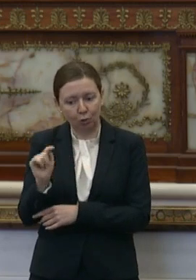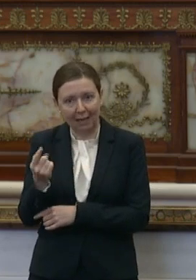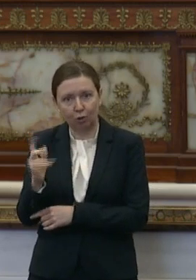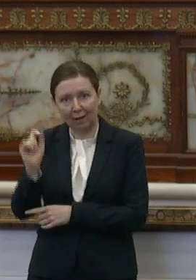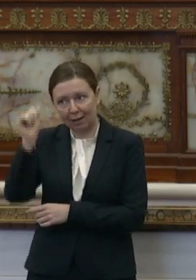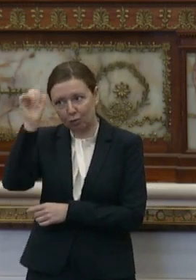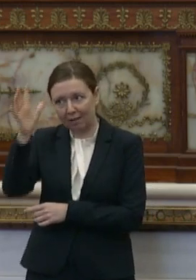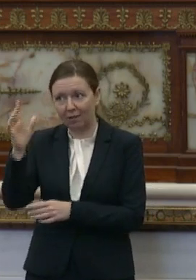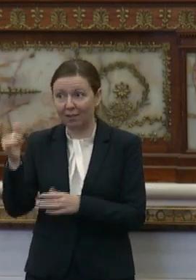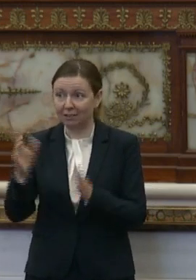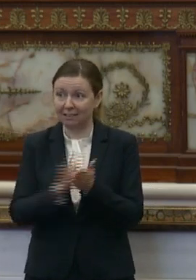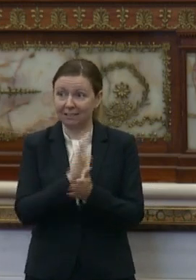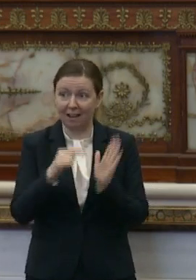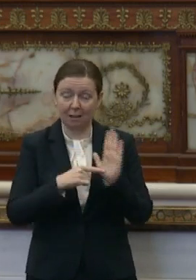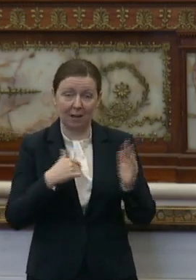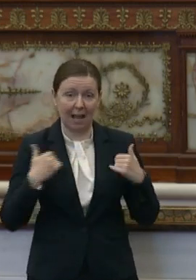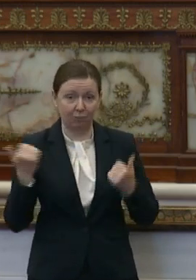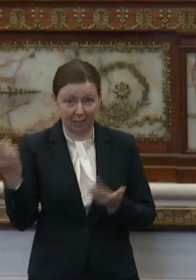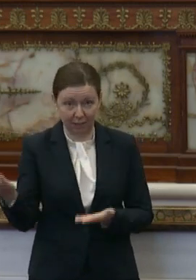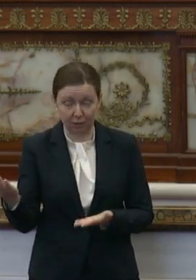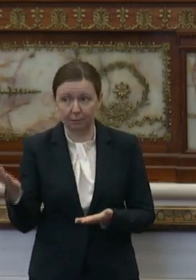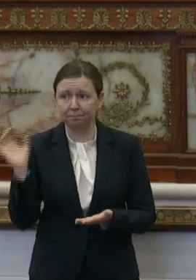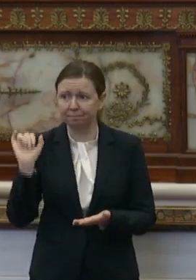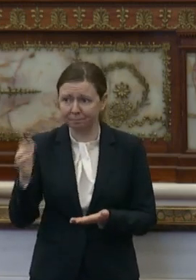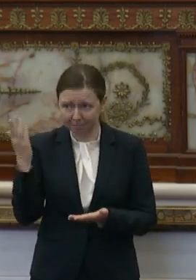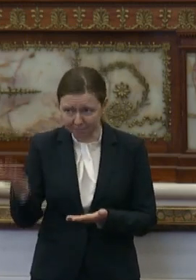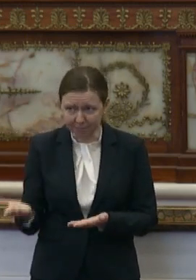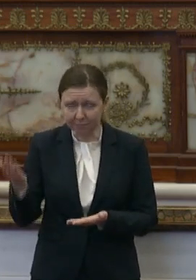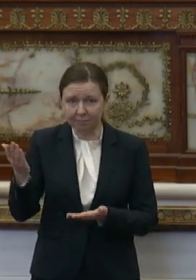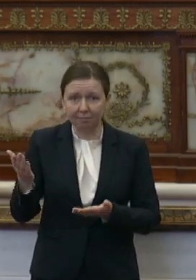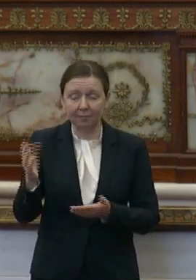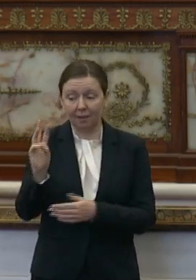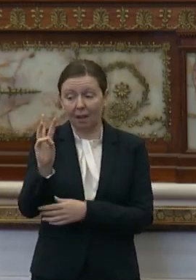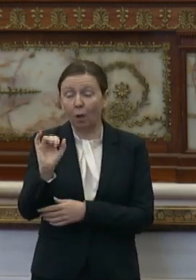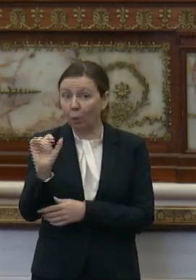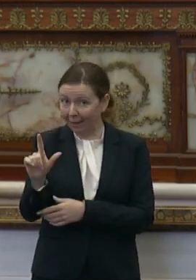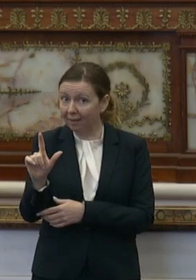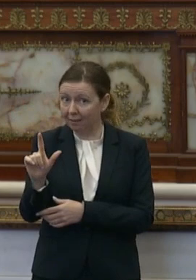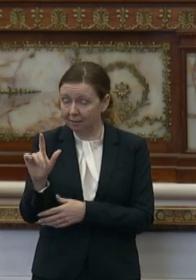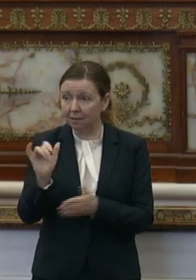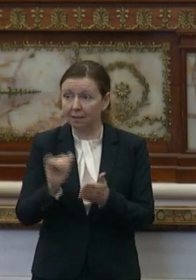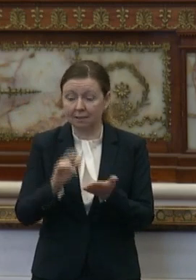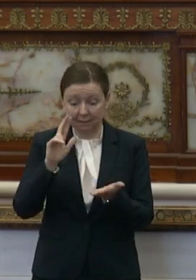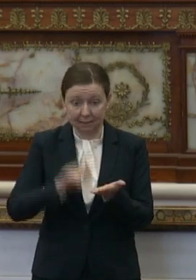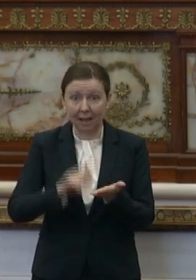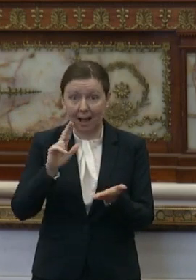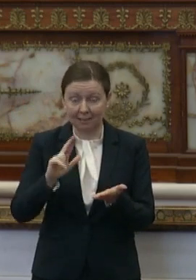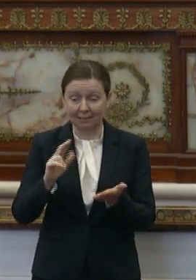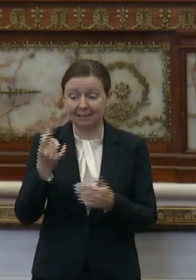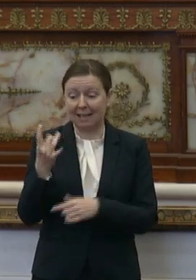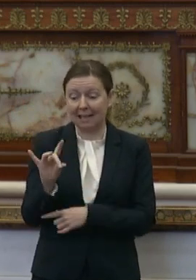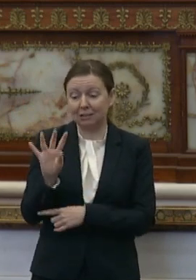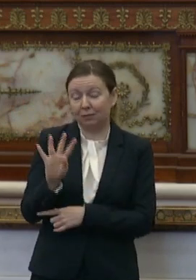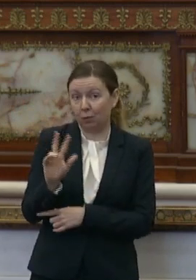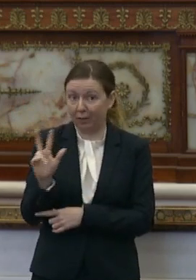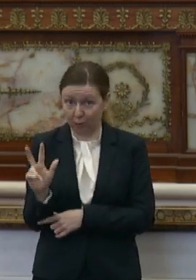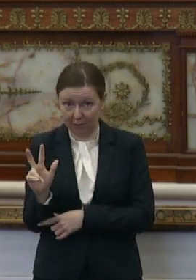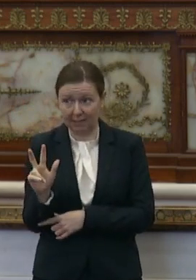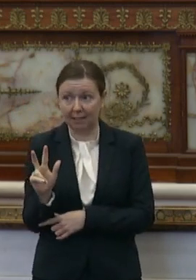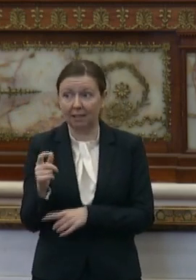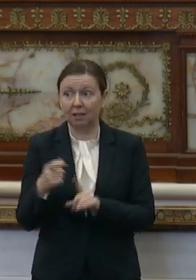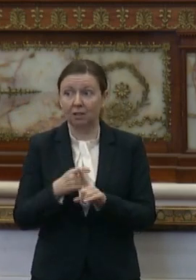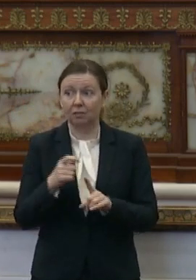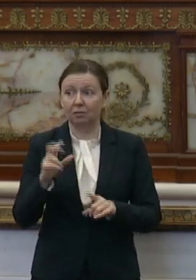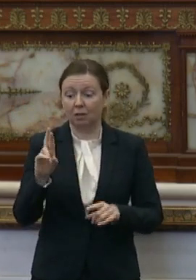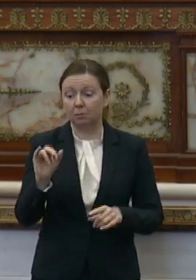this document that I have right here. This is a will that was signed in 1843